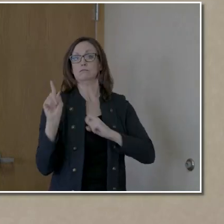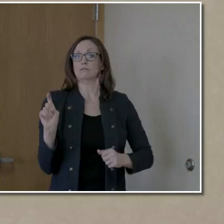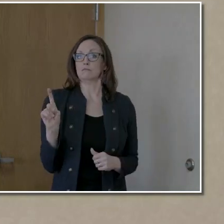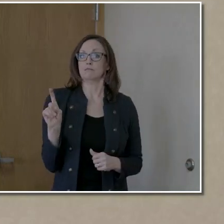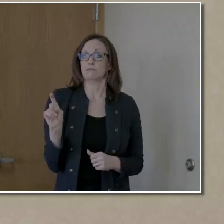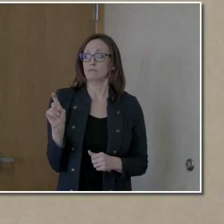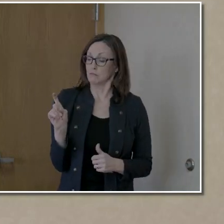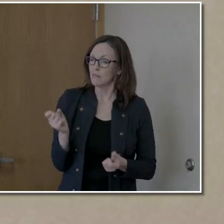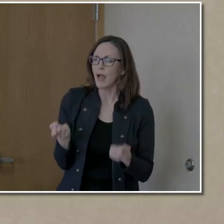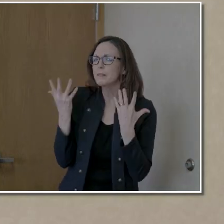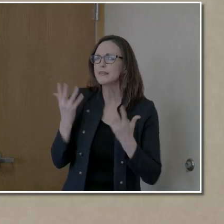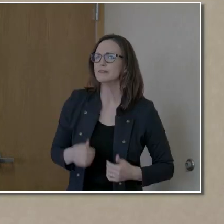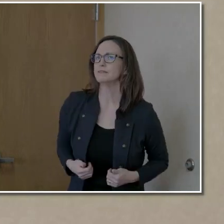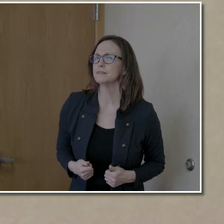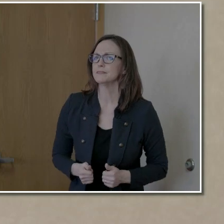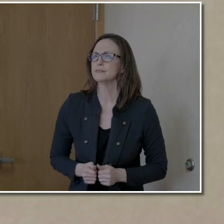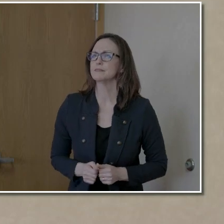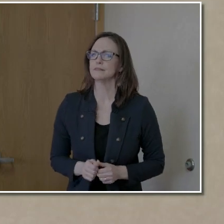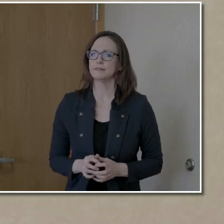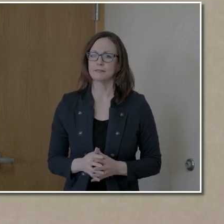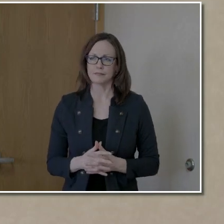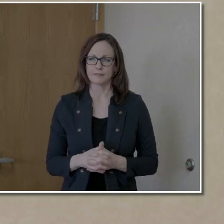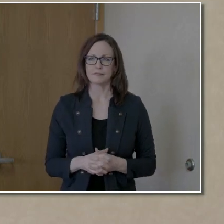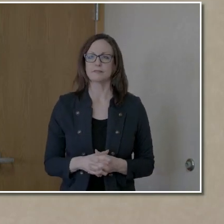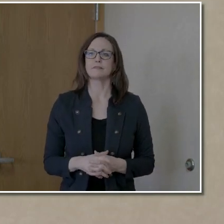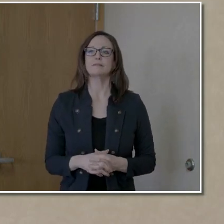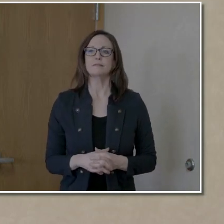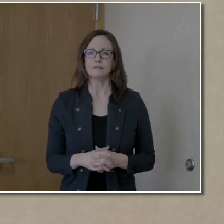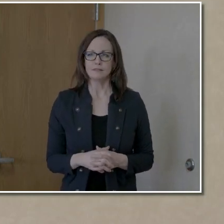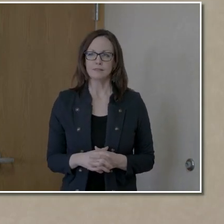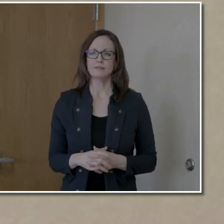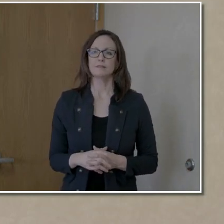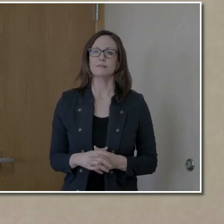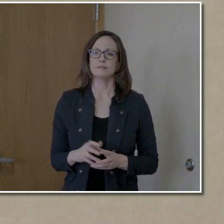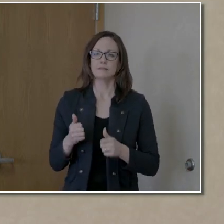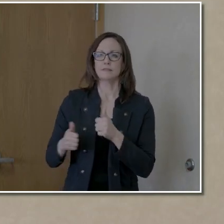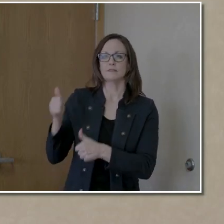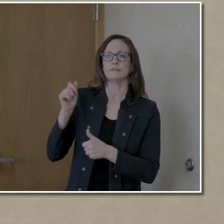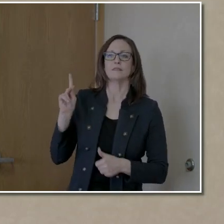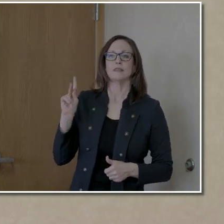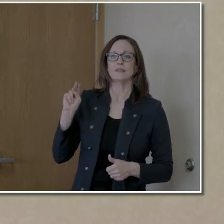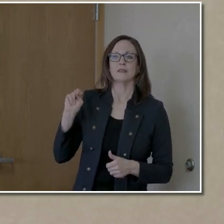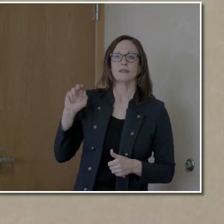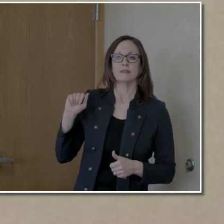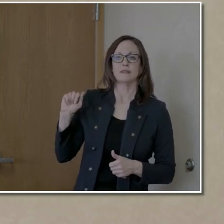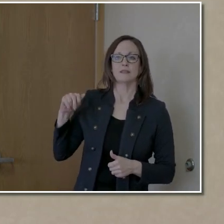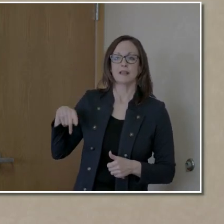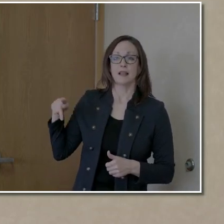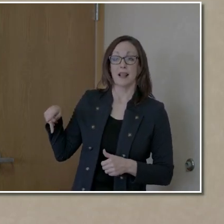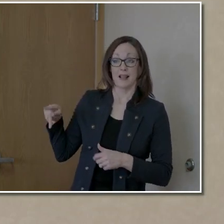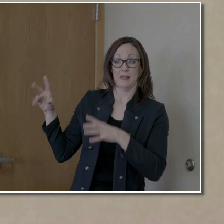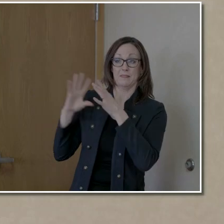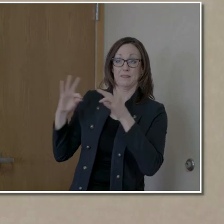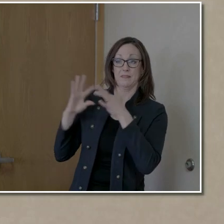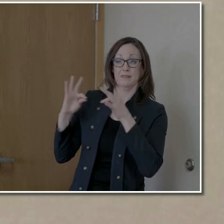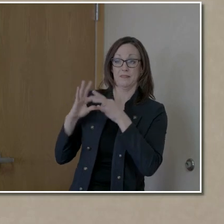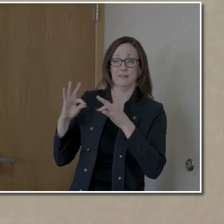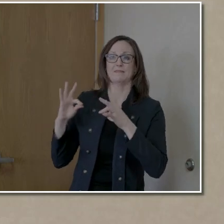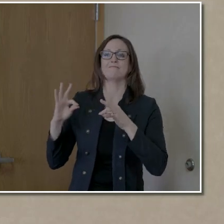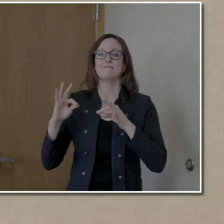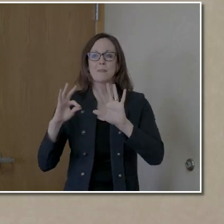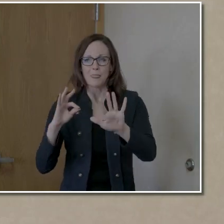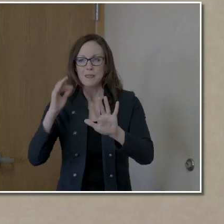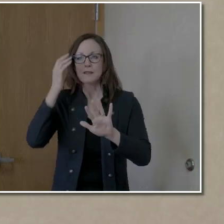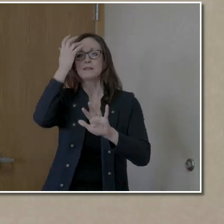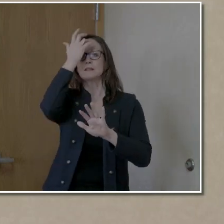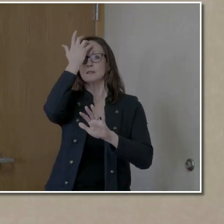the specifics. But when it comes to the elections, I can tell you that we have, out of the over 2,400